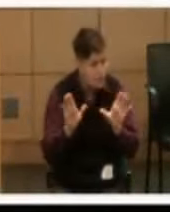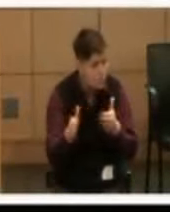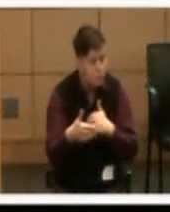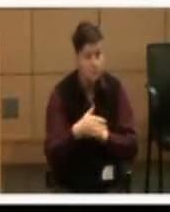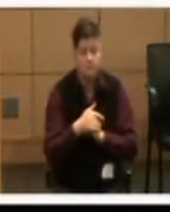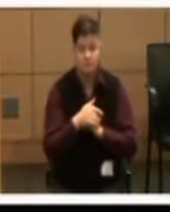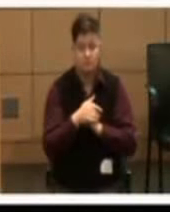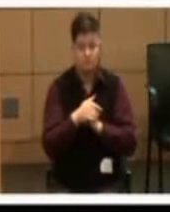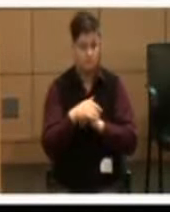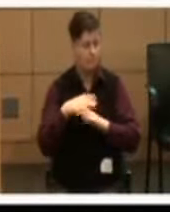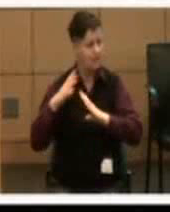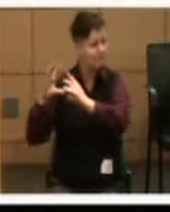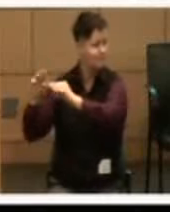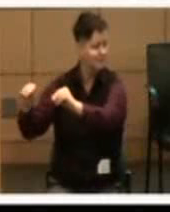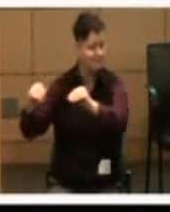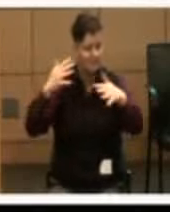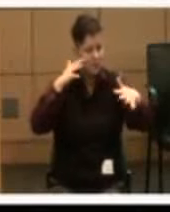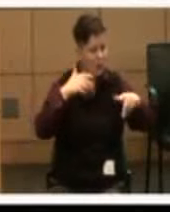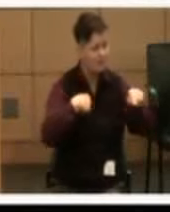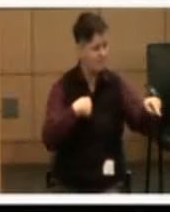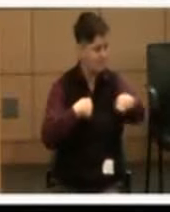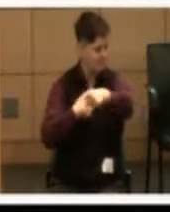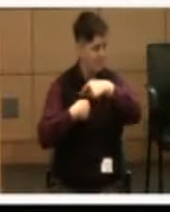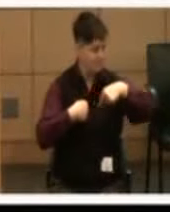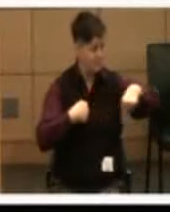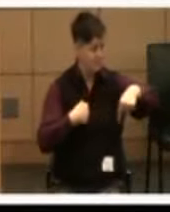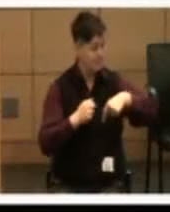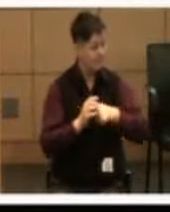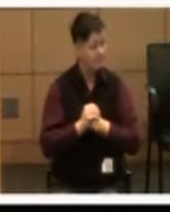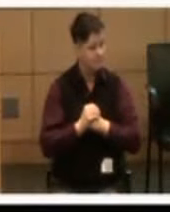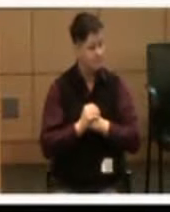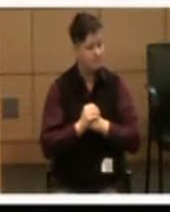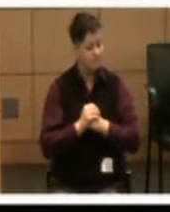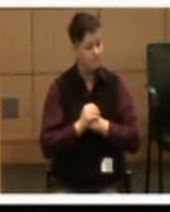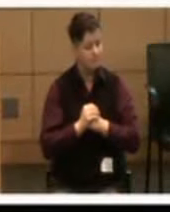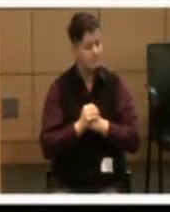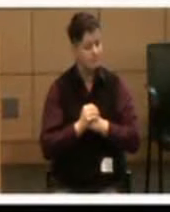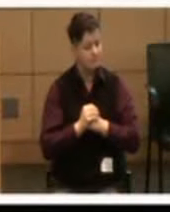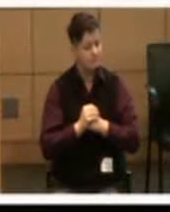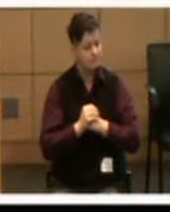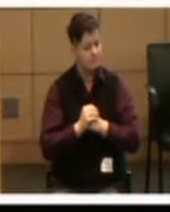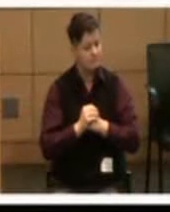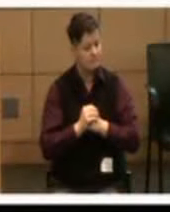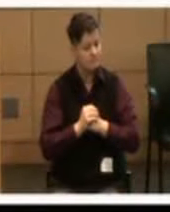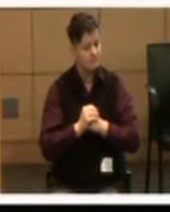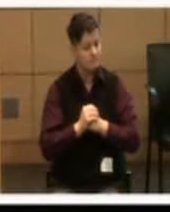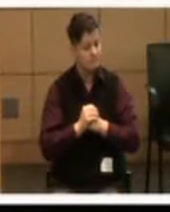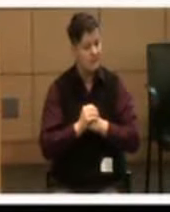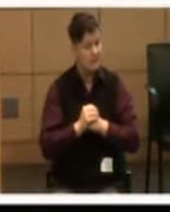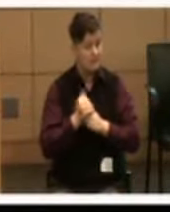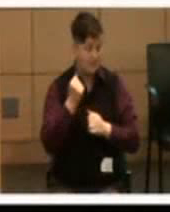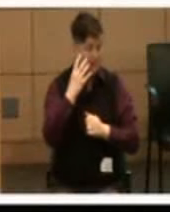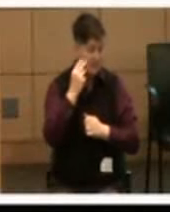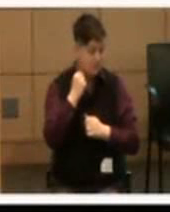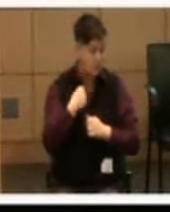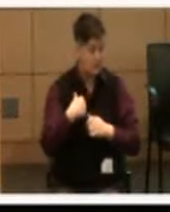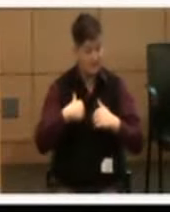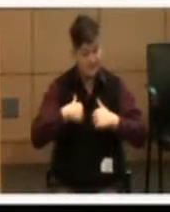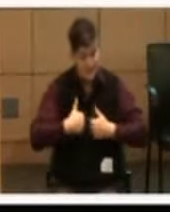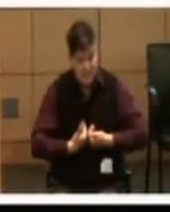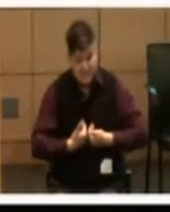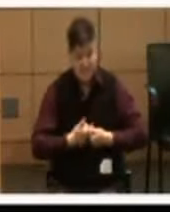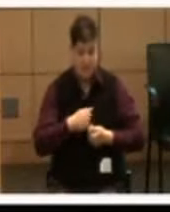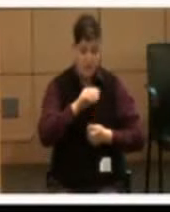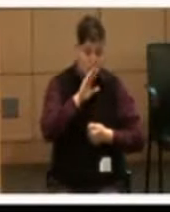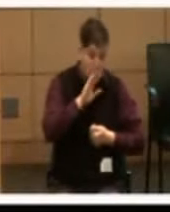we've got a lot of different noise sources, they might experience some subtle issues, fatigue, frustrations, even academic difficulties.